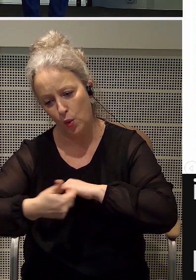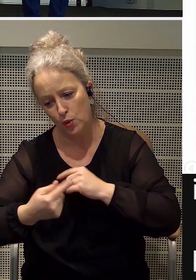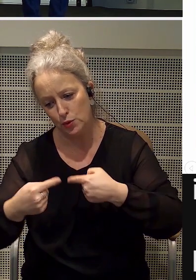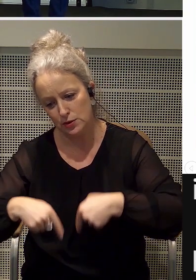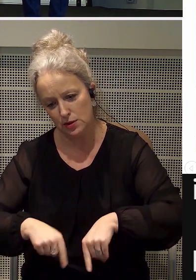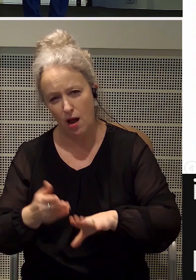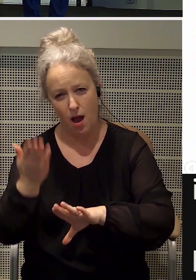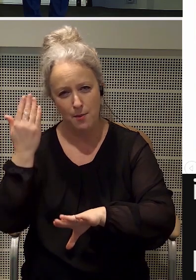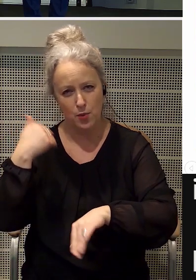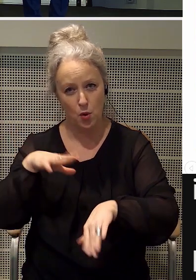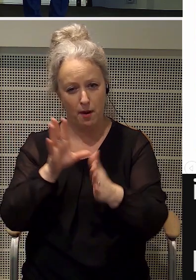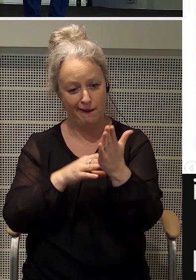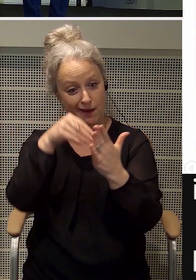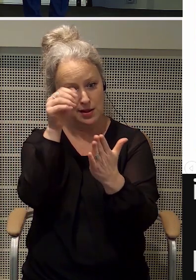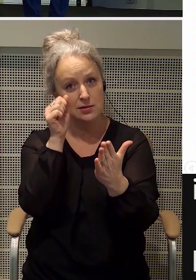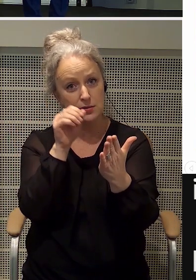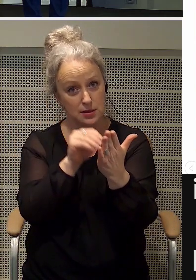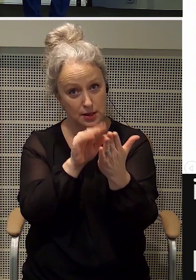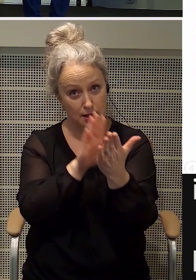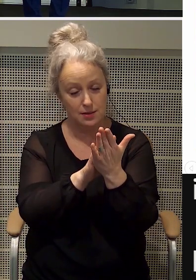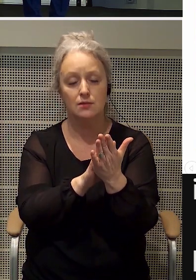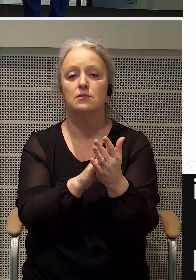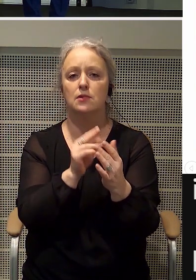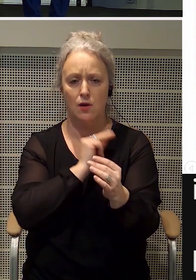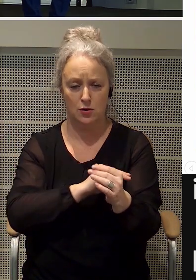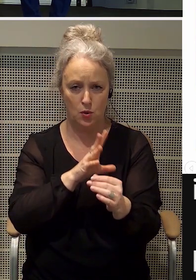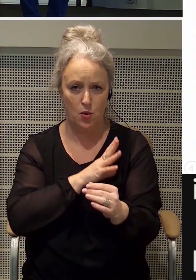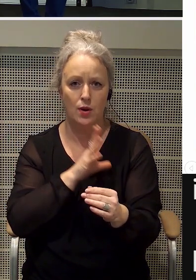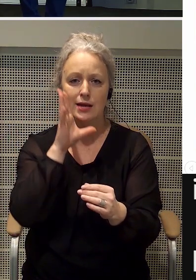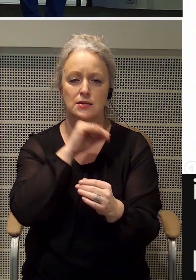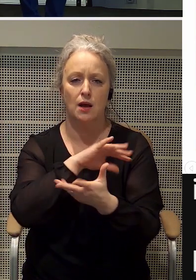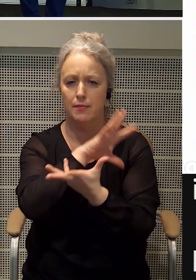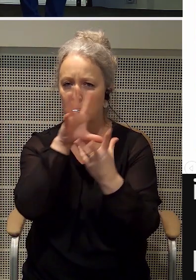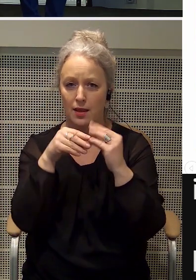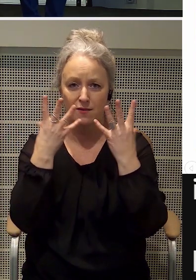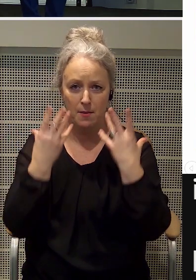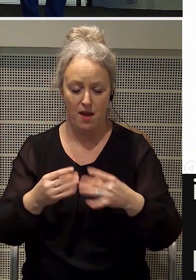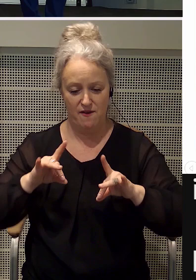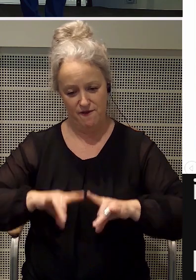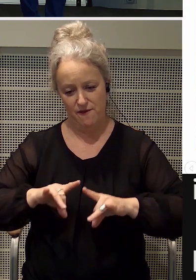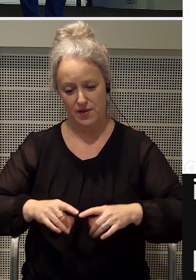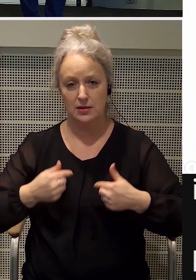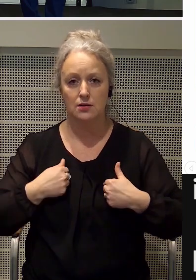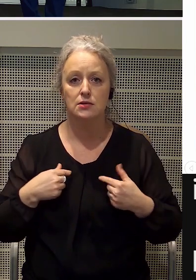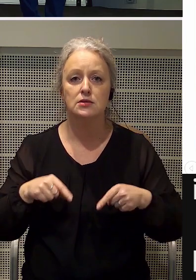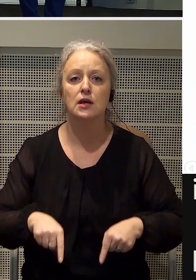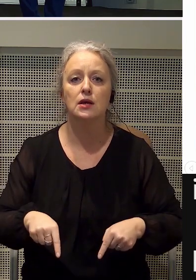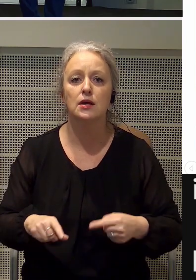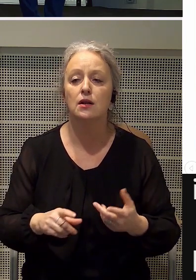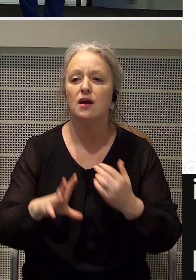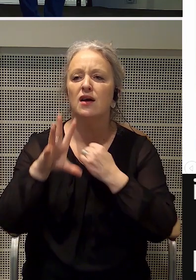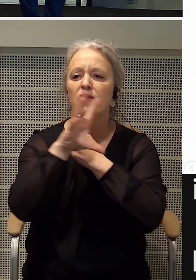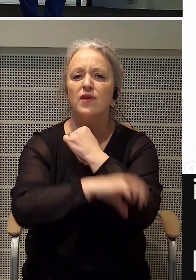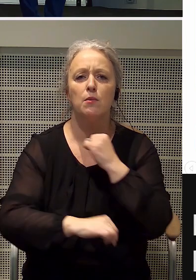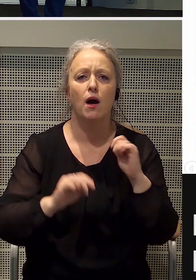Katrin, thank you for inviting me here. And it's wonderful that I've been able to spend the whole day